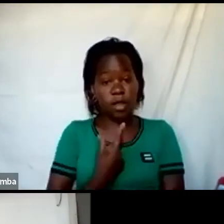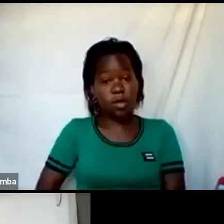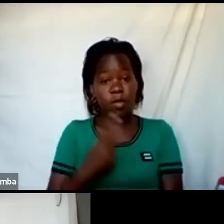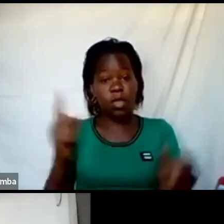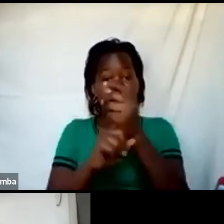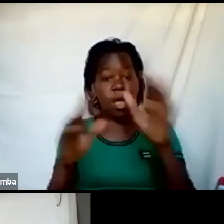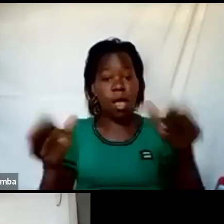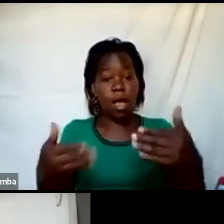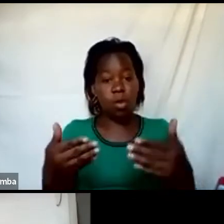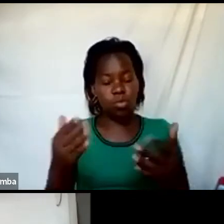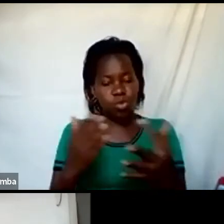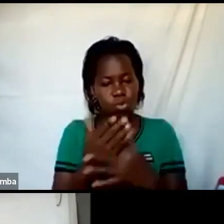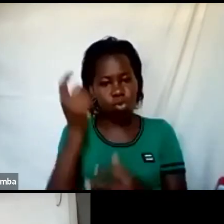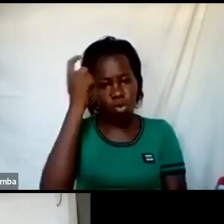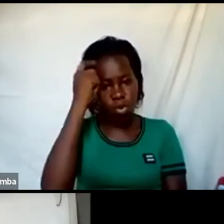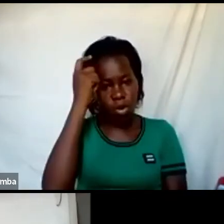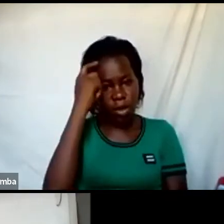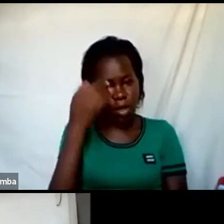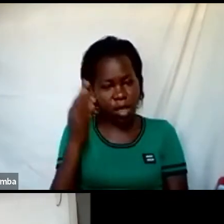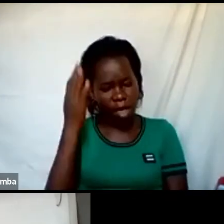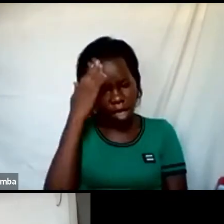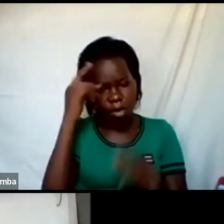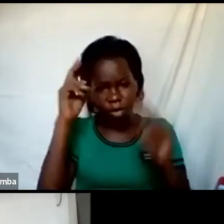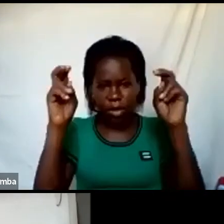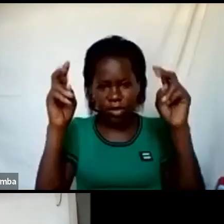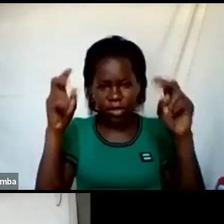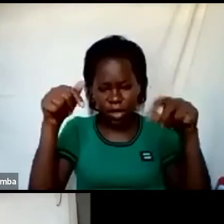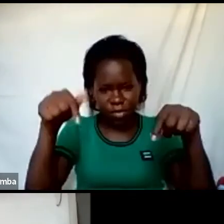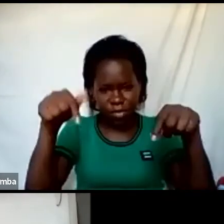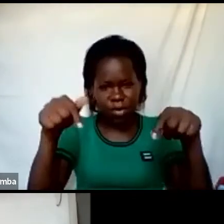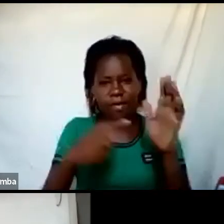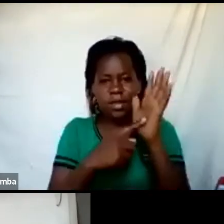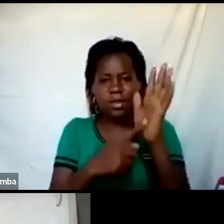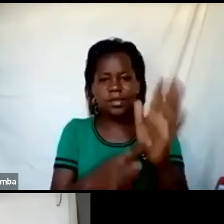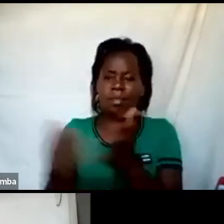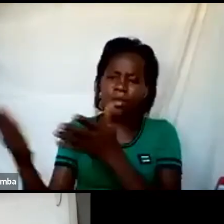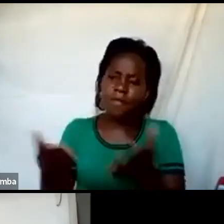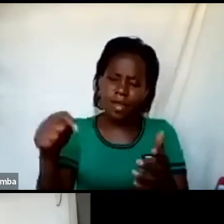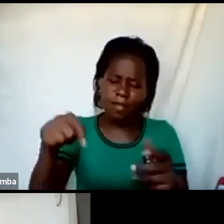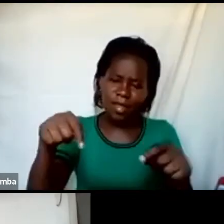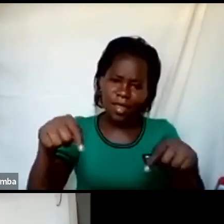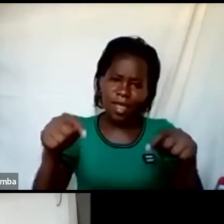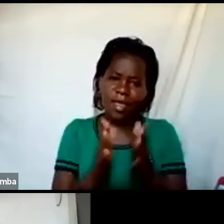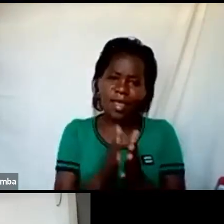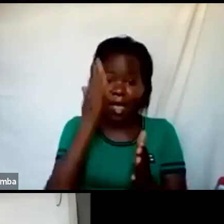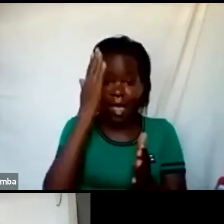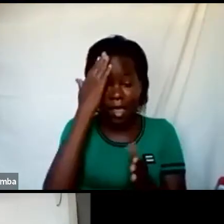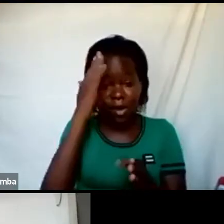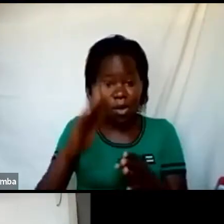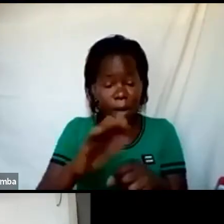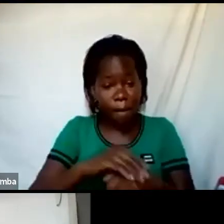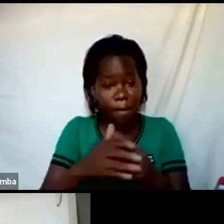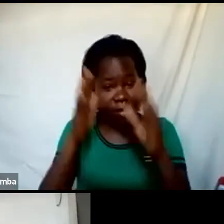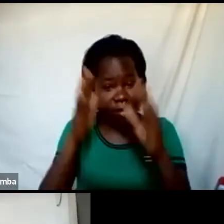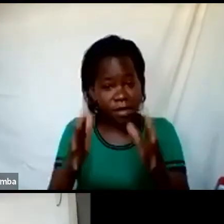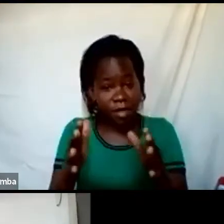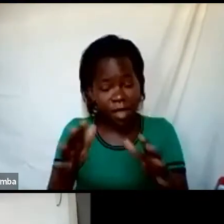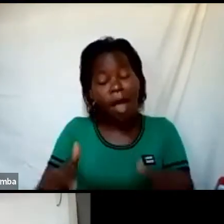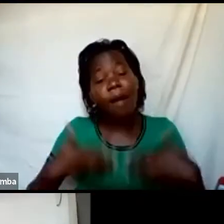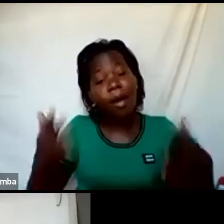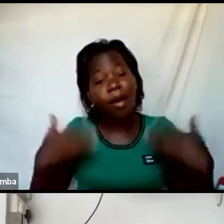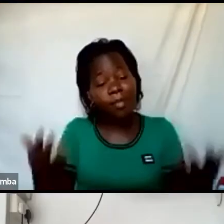know the subject, like today, Ben, you invited me here today. I know manufacturing, so I'm happy. You have called me to say something else,